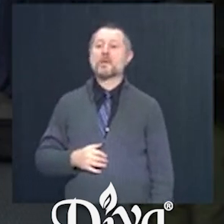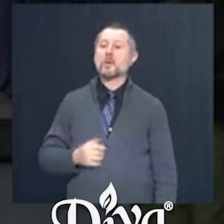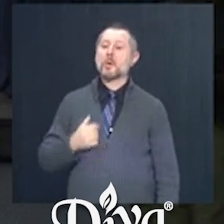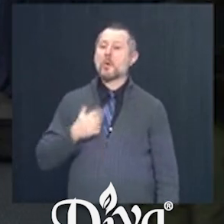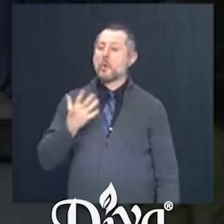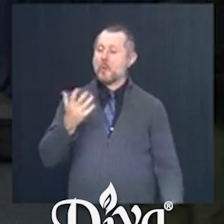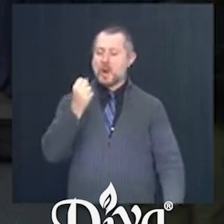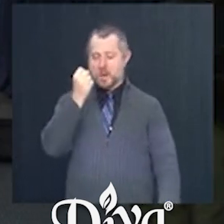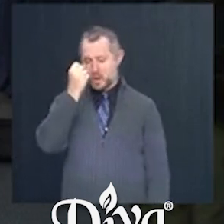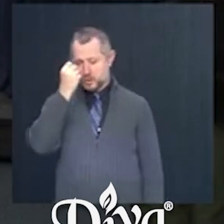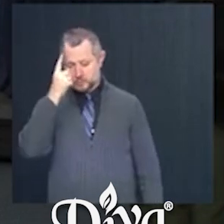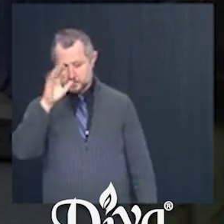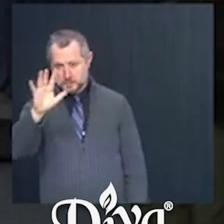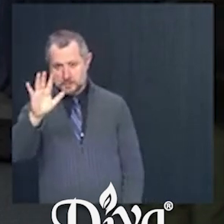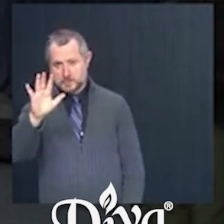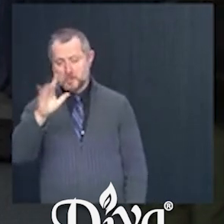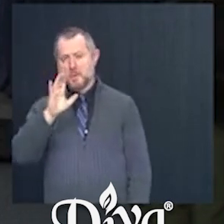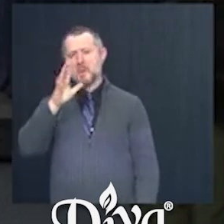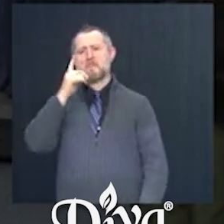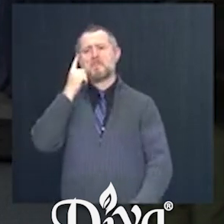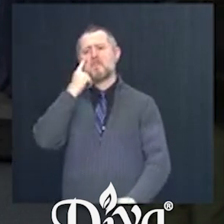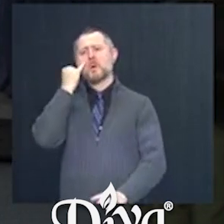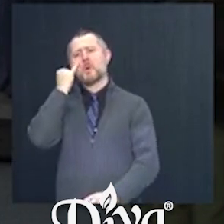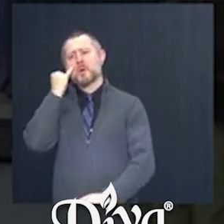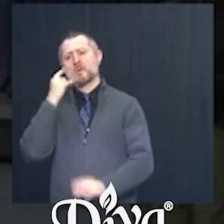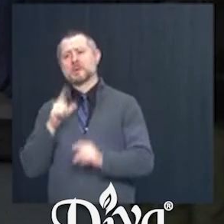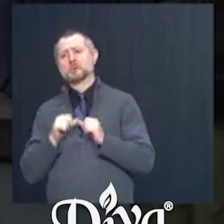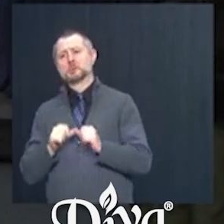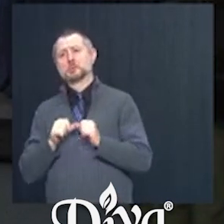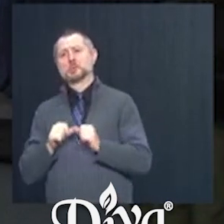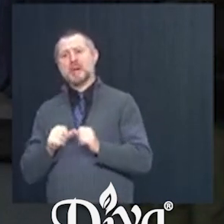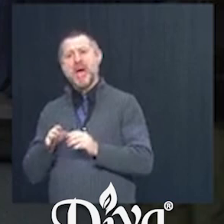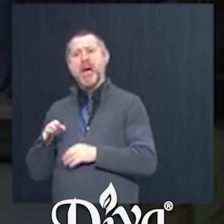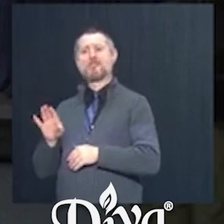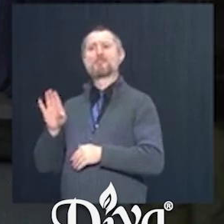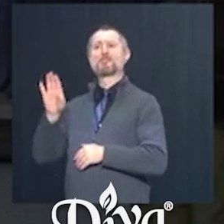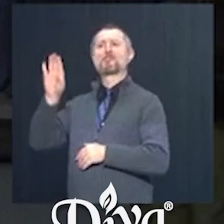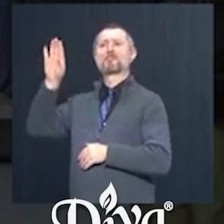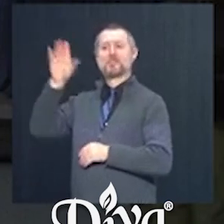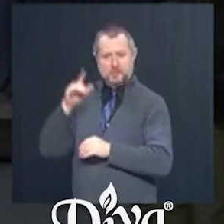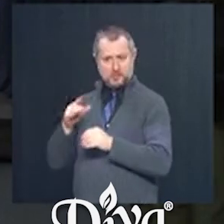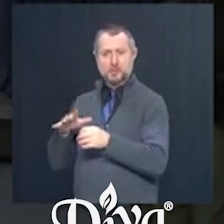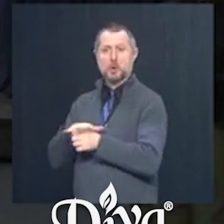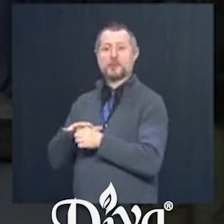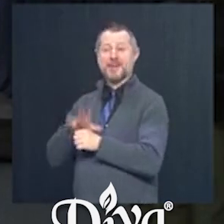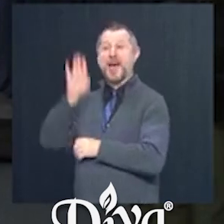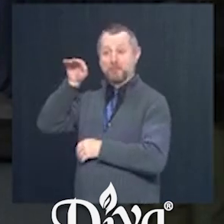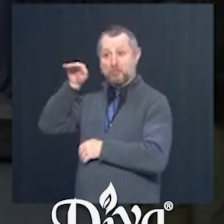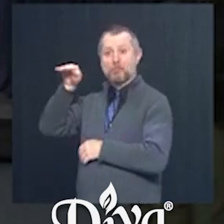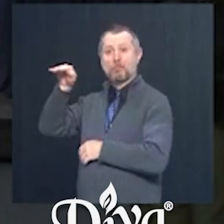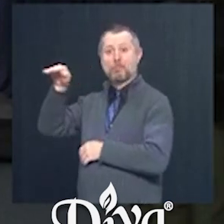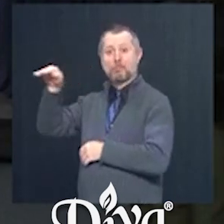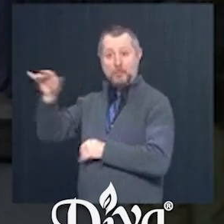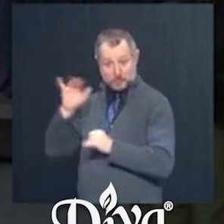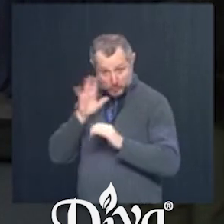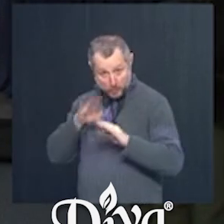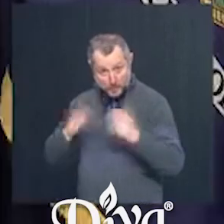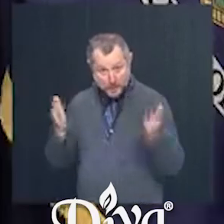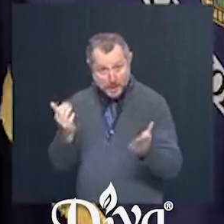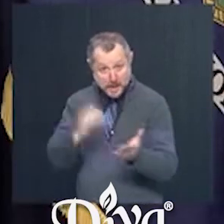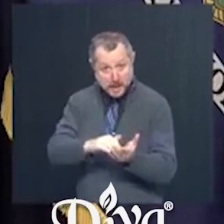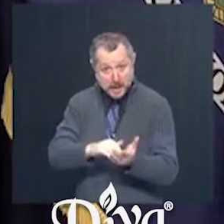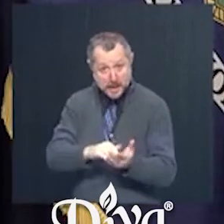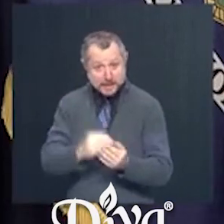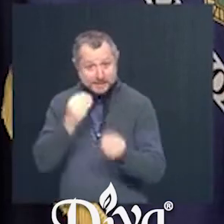words, say it continues to go up in a region, but then it stabilizes. Would you then bring back indoor dining? I don't know. Good question. I